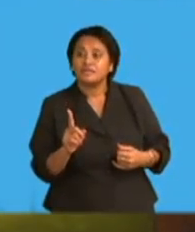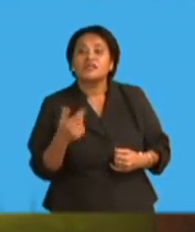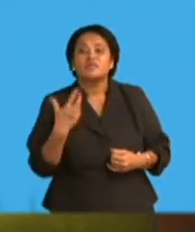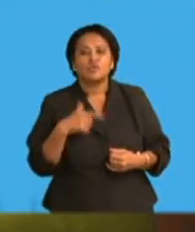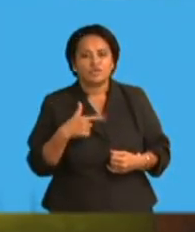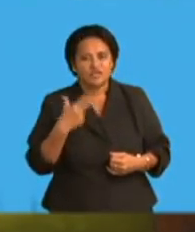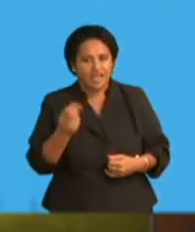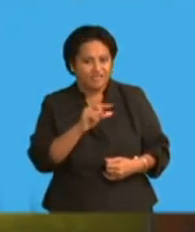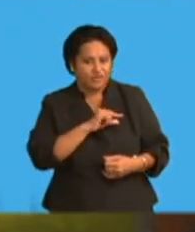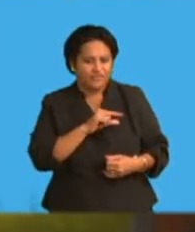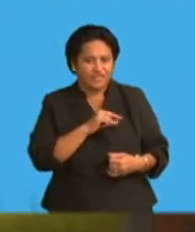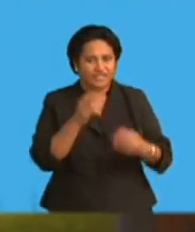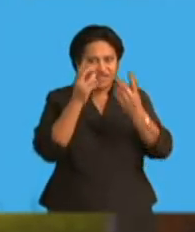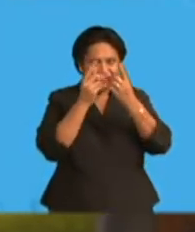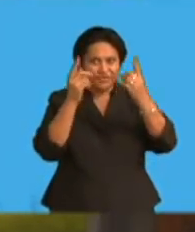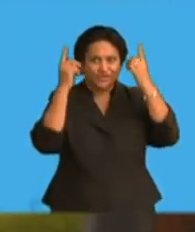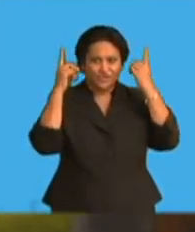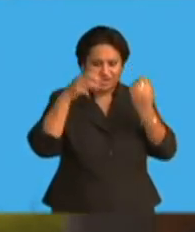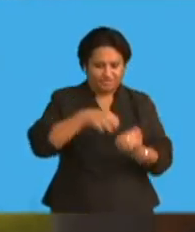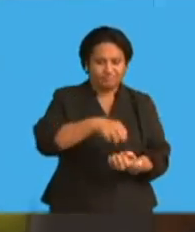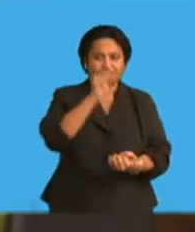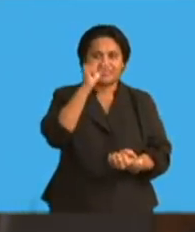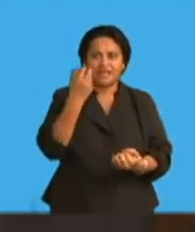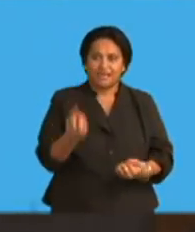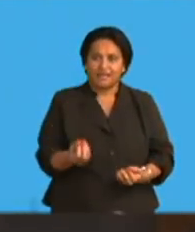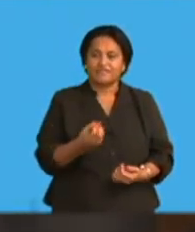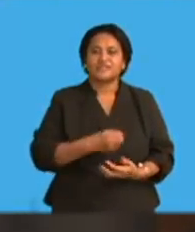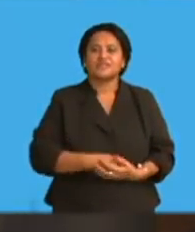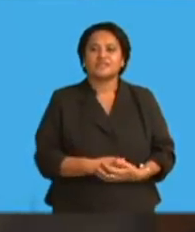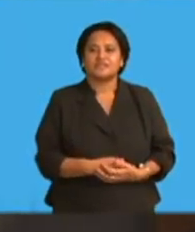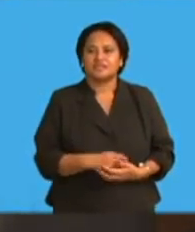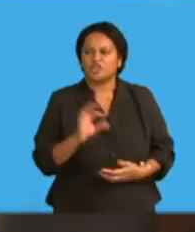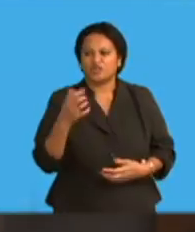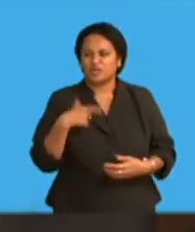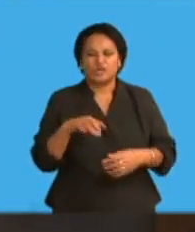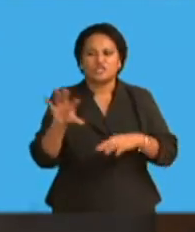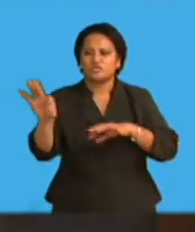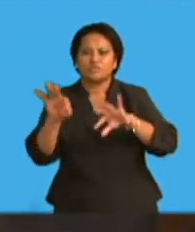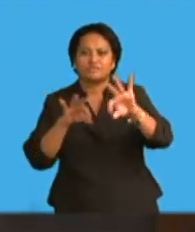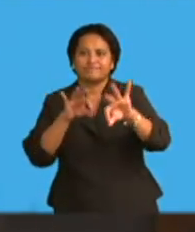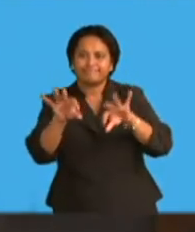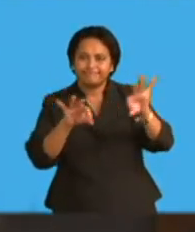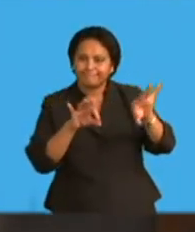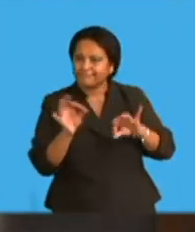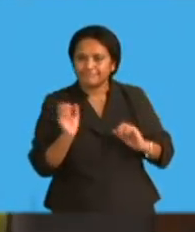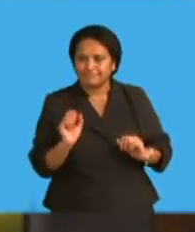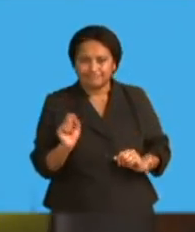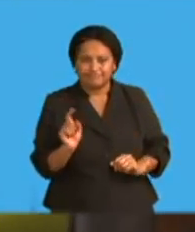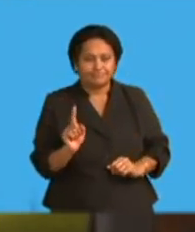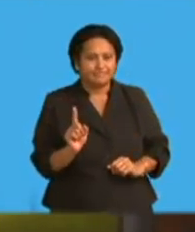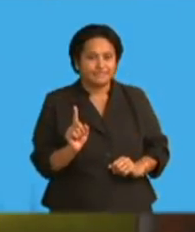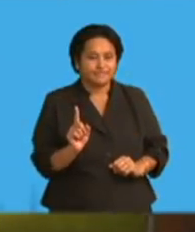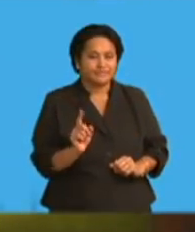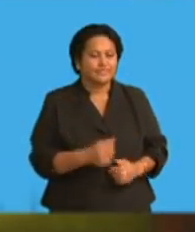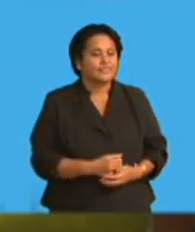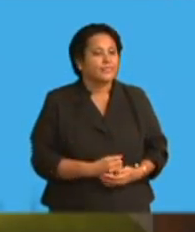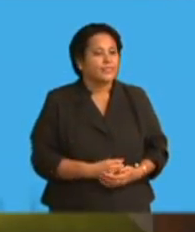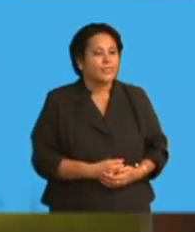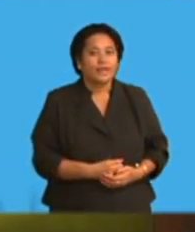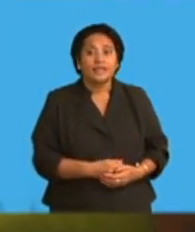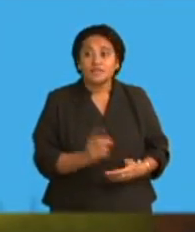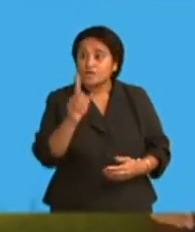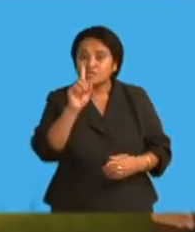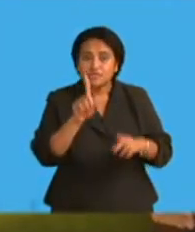that. That, Madam Speaker, is what we need to understand because it has a huge impact on our economy. Today again, Honorable